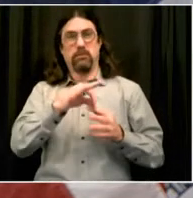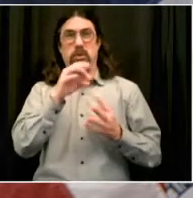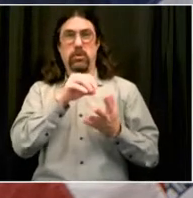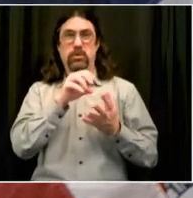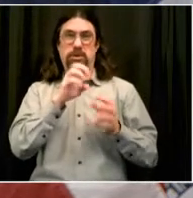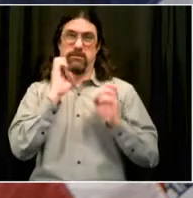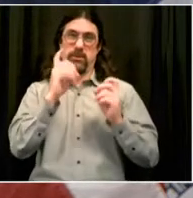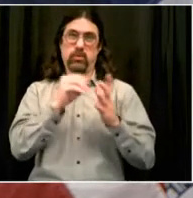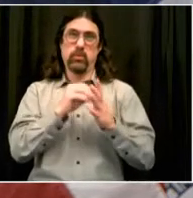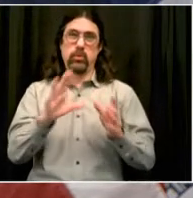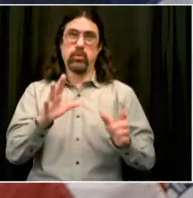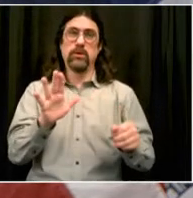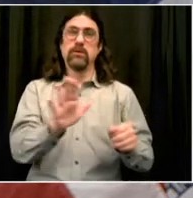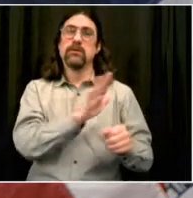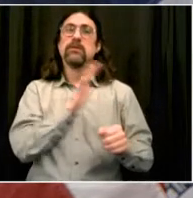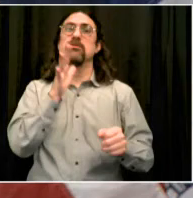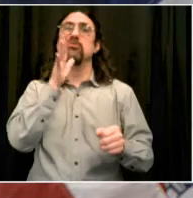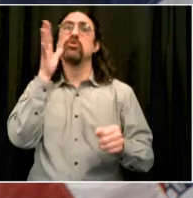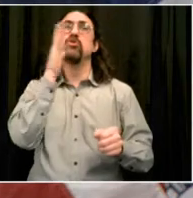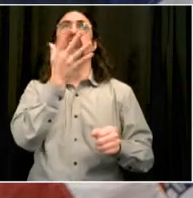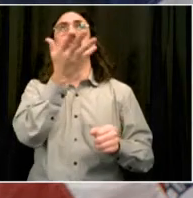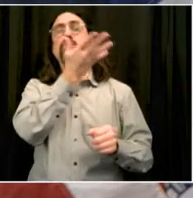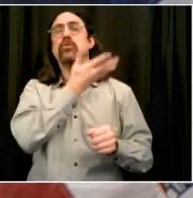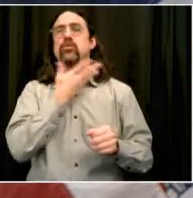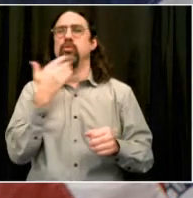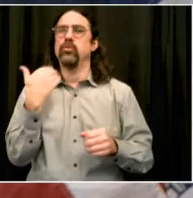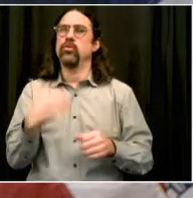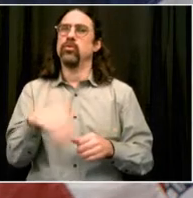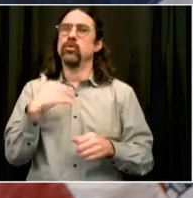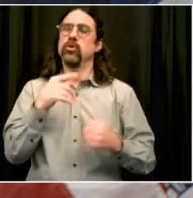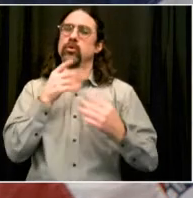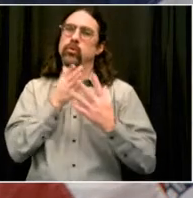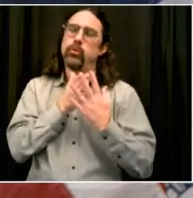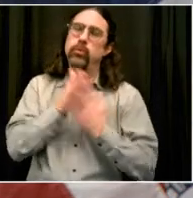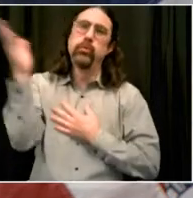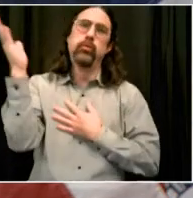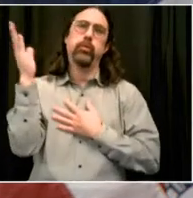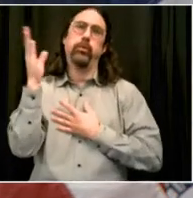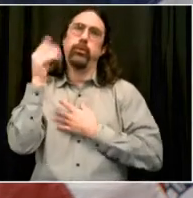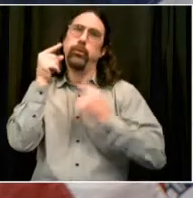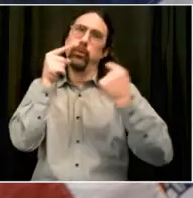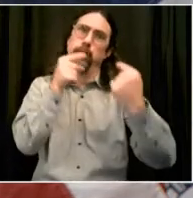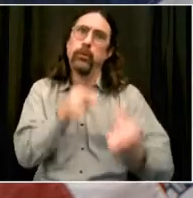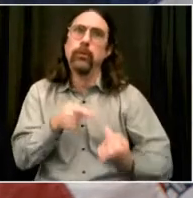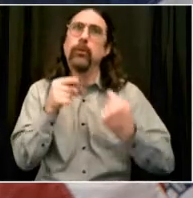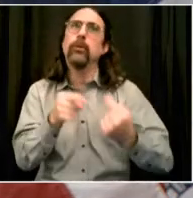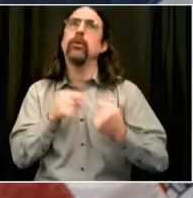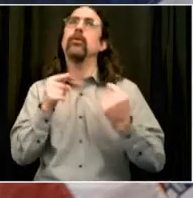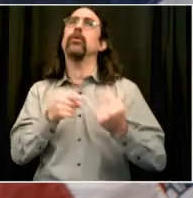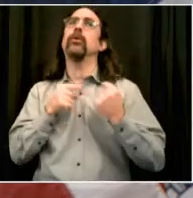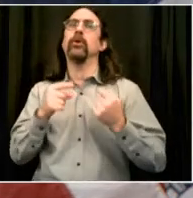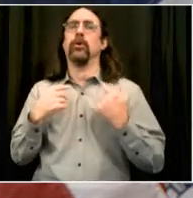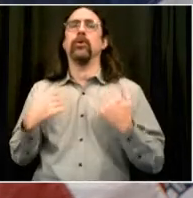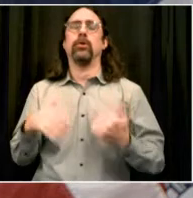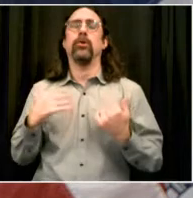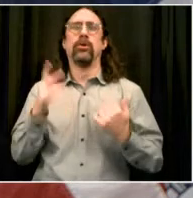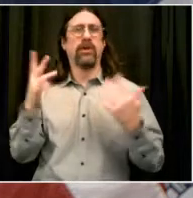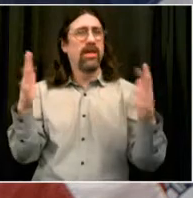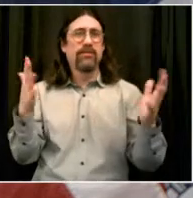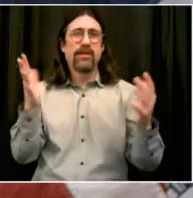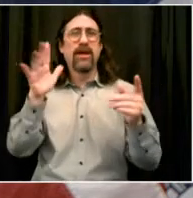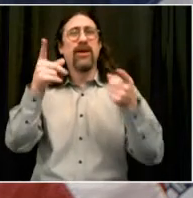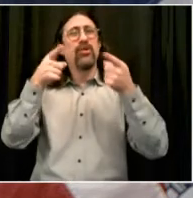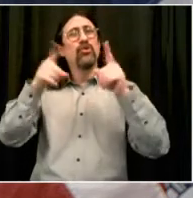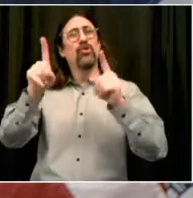do. So right now, obviously, District 75 schools are opening all over